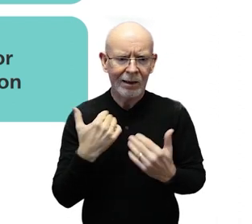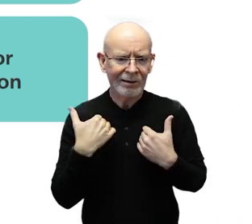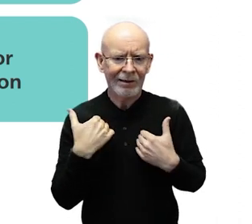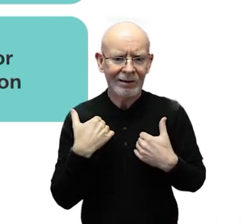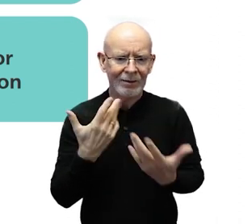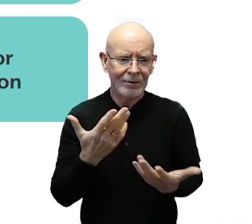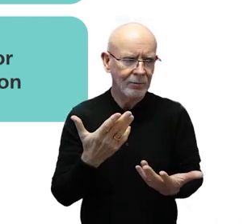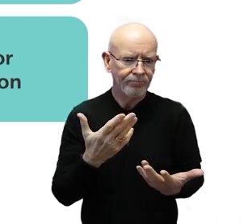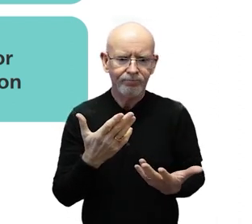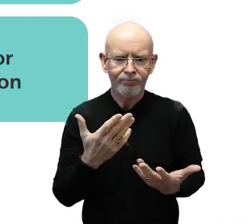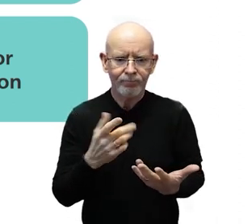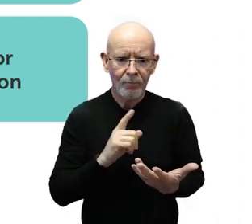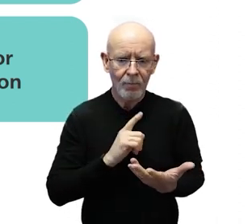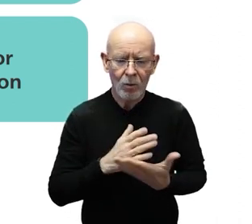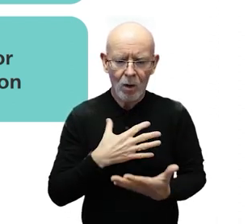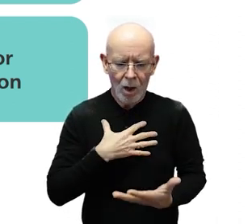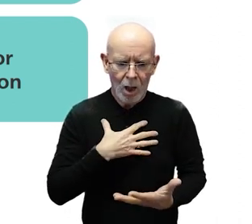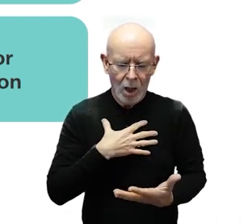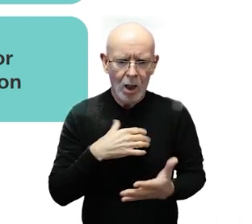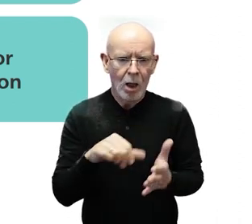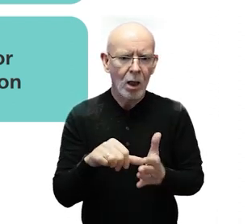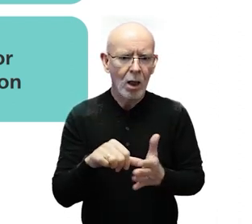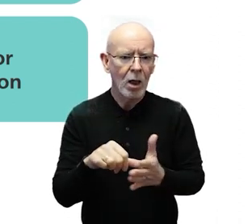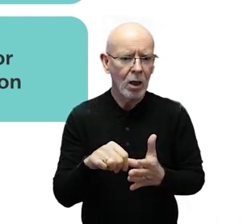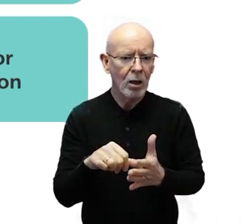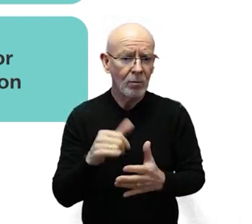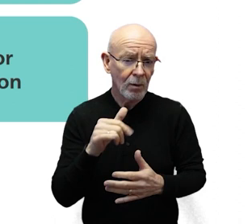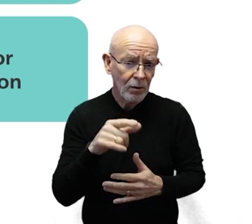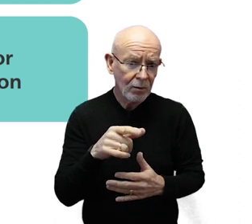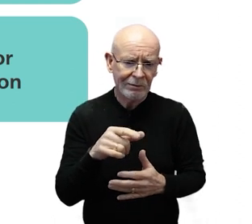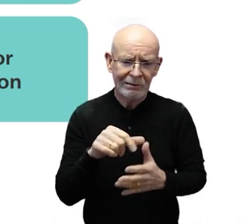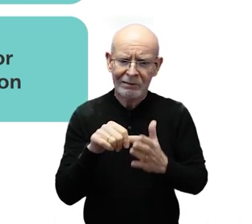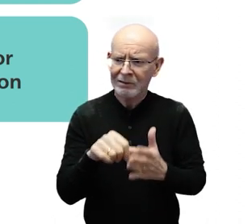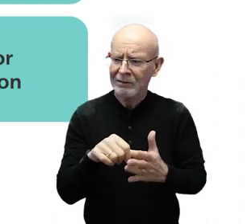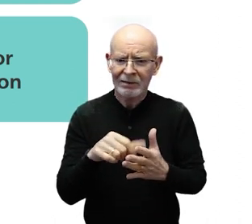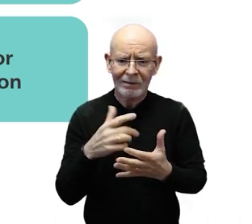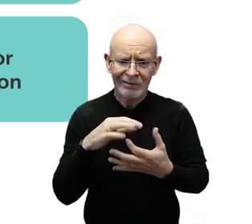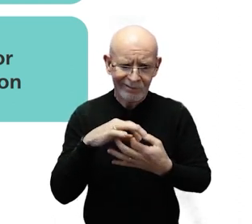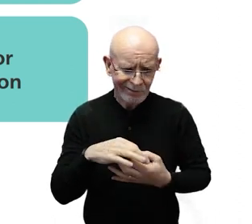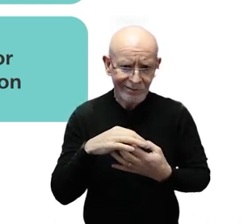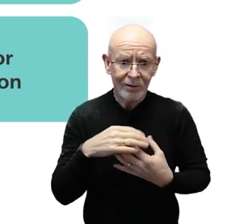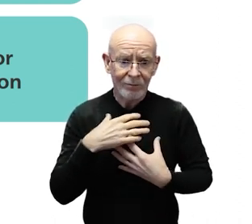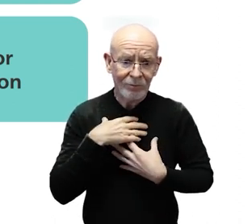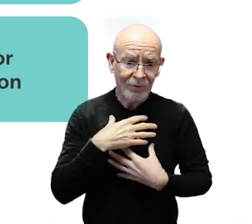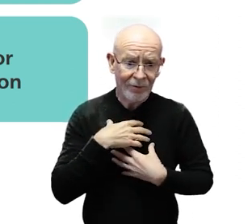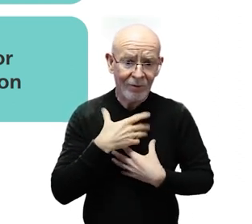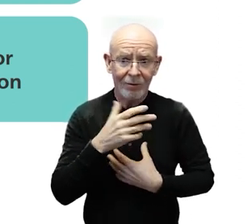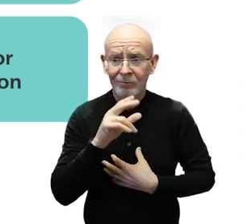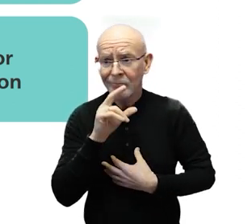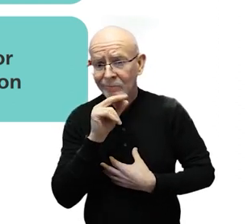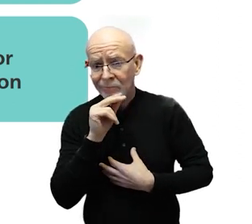exercise because of this breathlessness. You may find that you have difficulty coordinating breathing with talking or